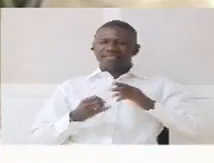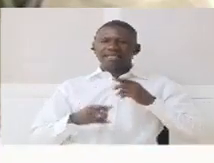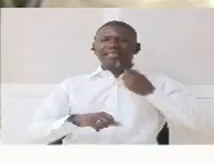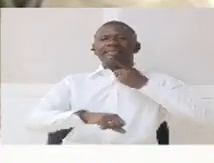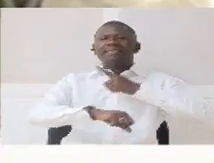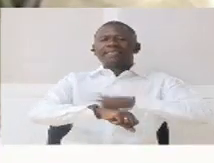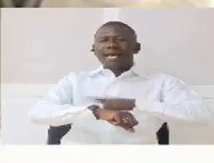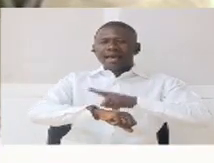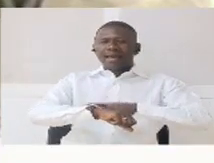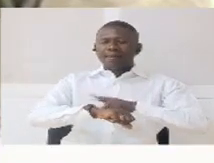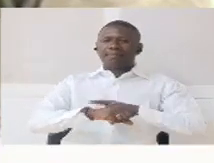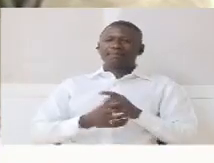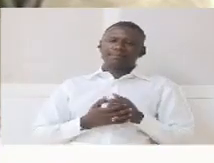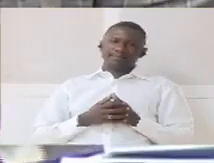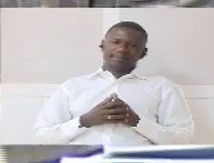in